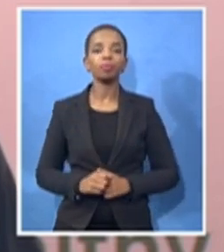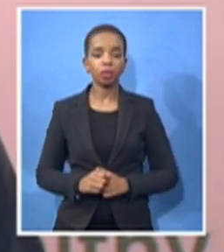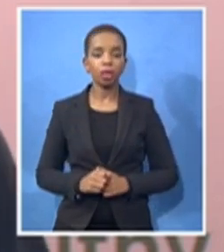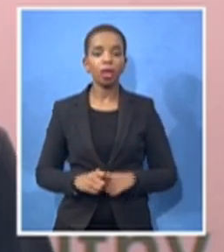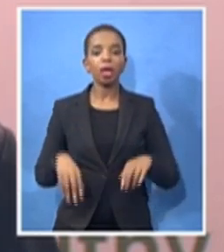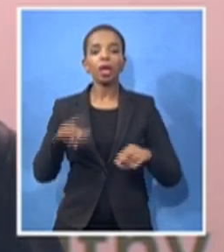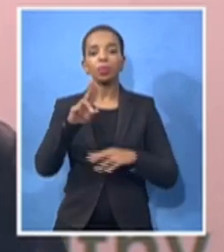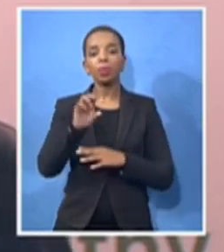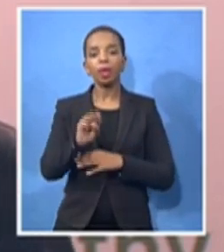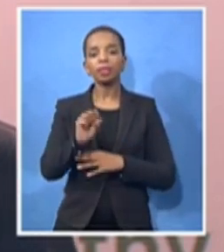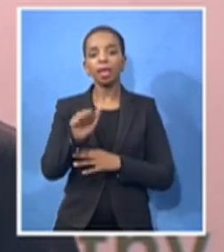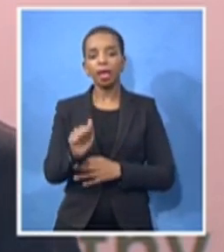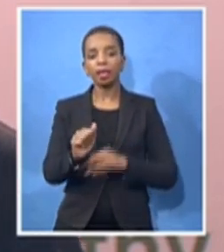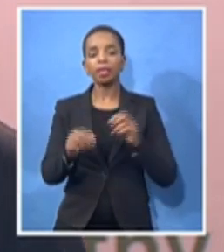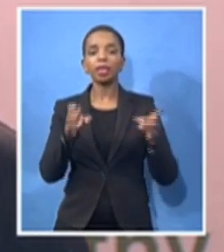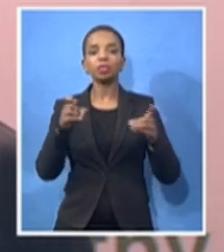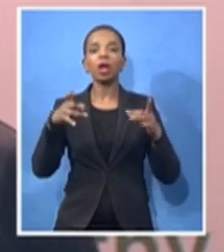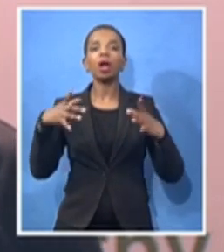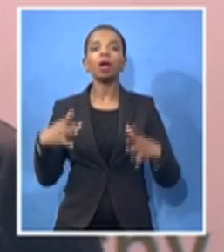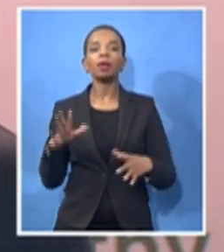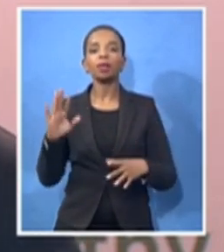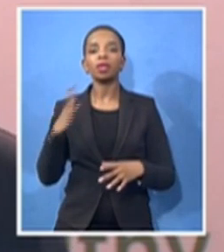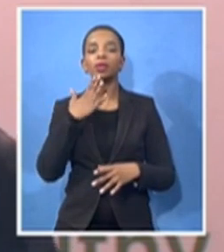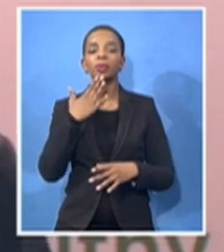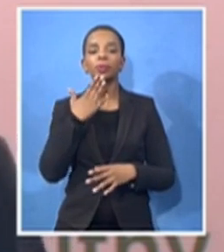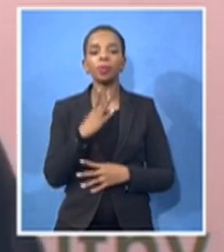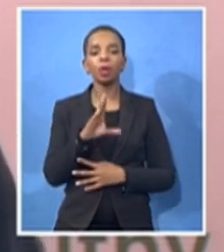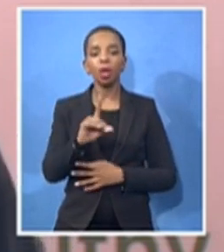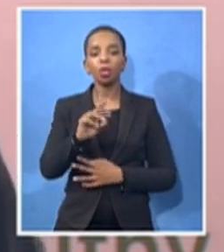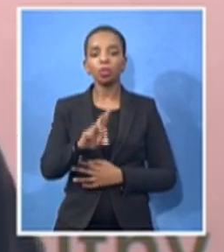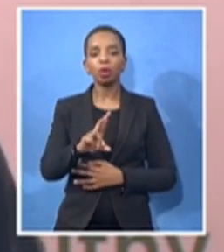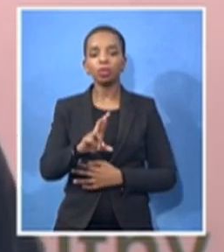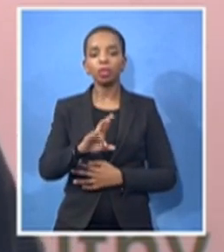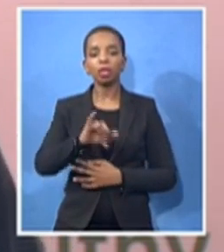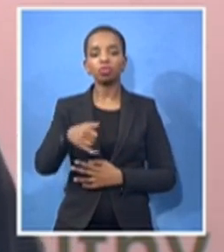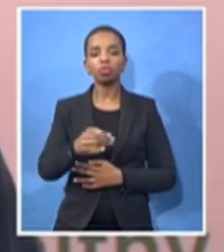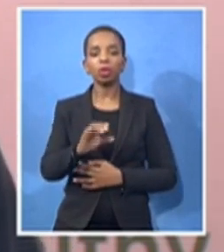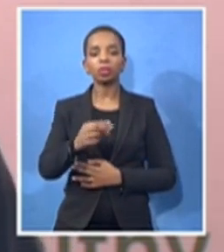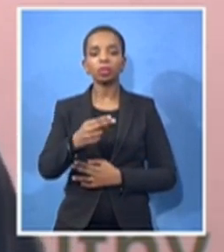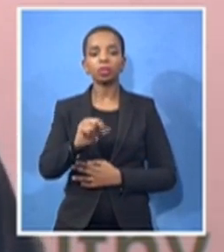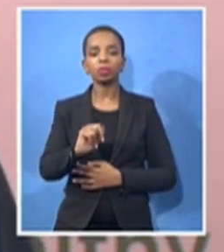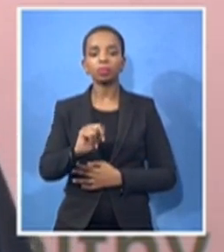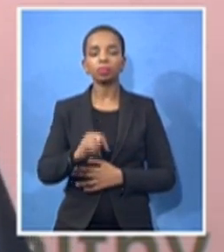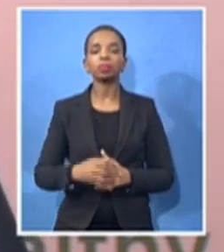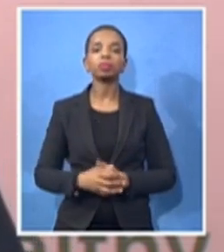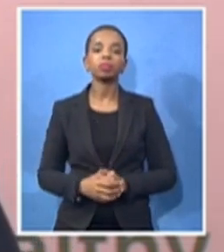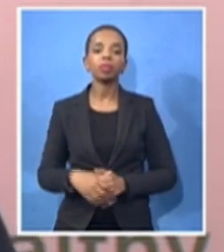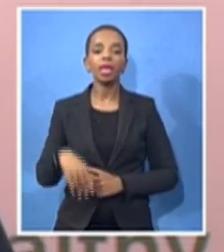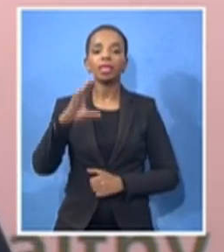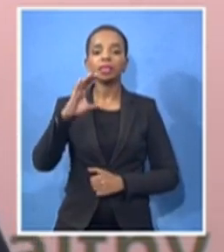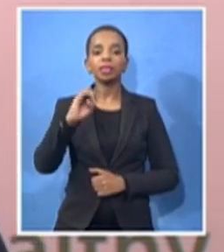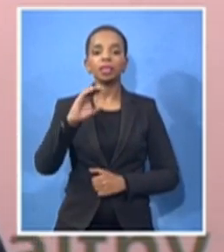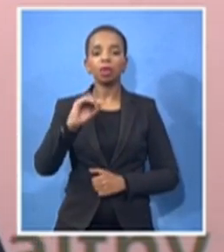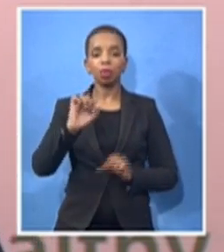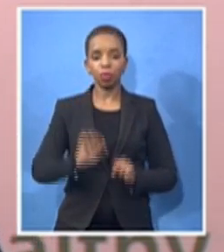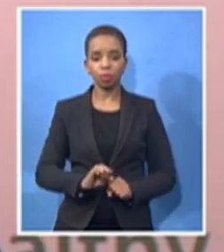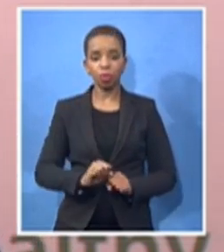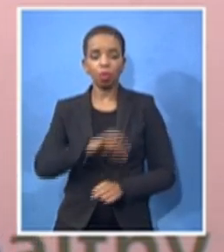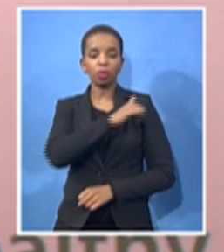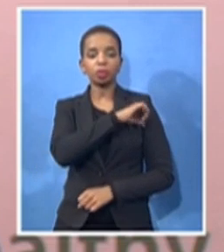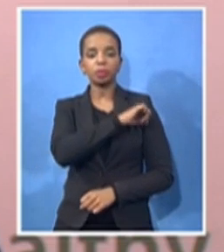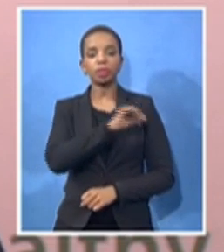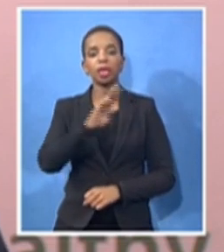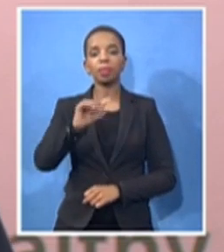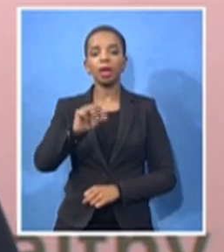Grog, CEO of Chris Hani Baragwanath Hospital, Dr Lucia,